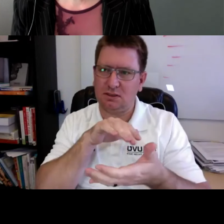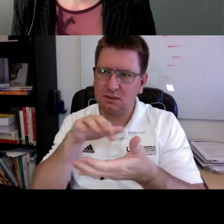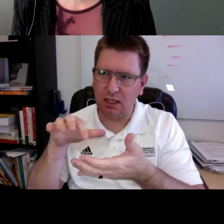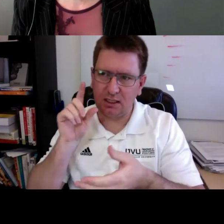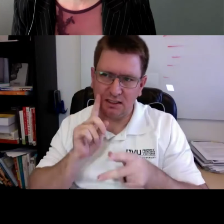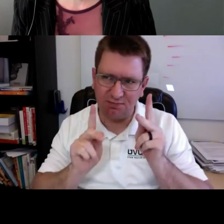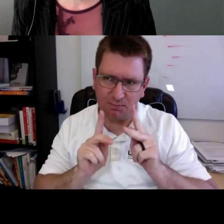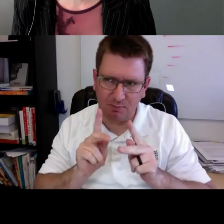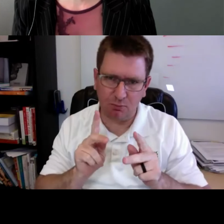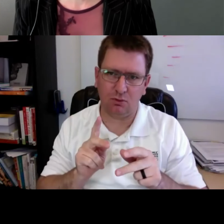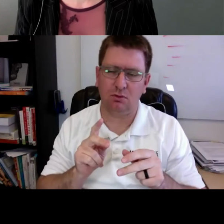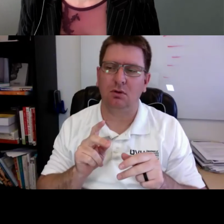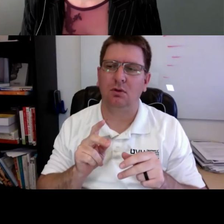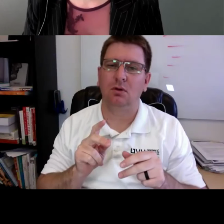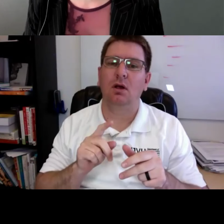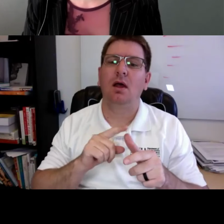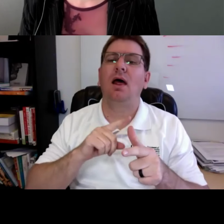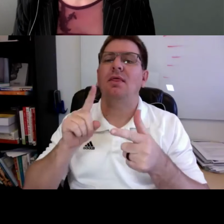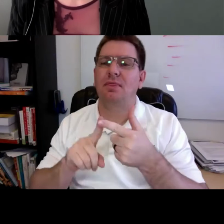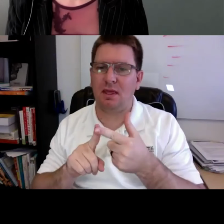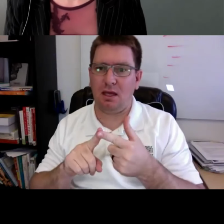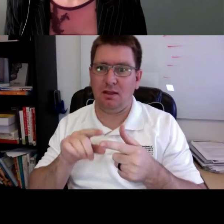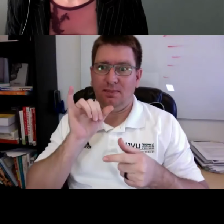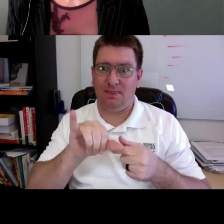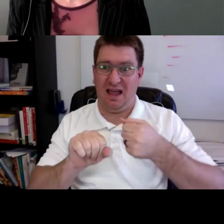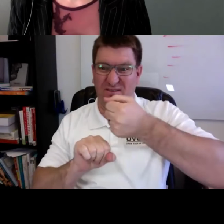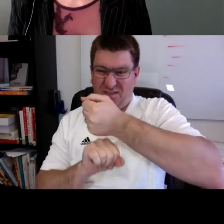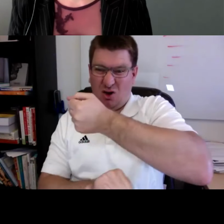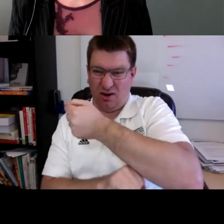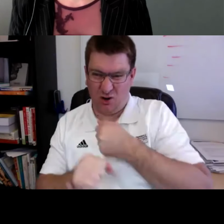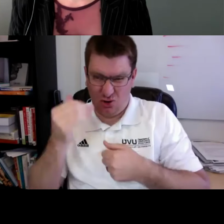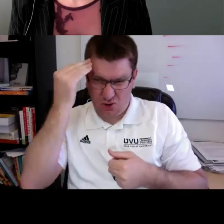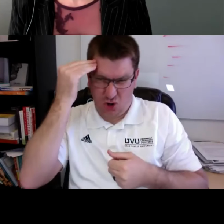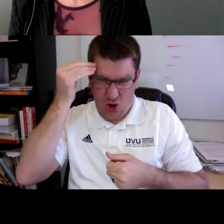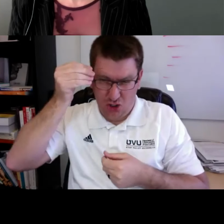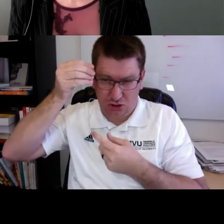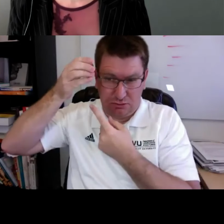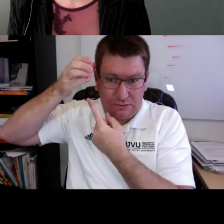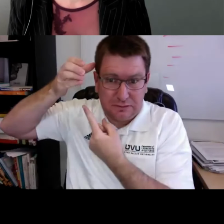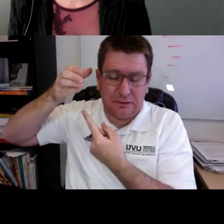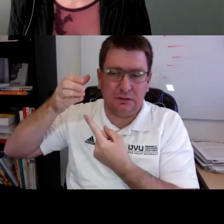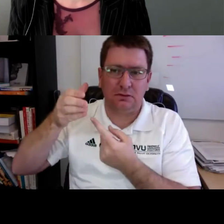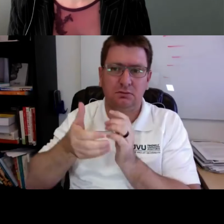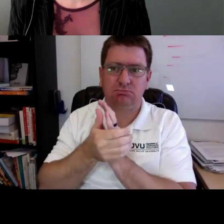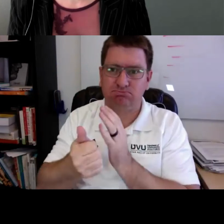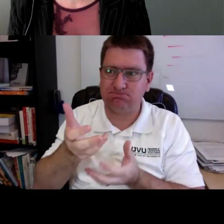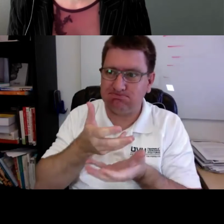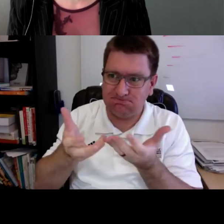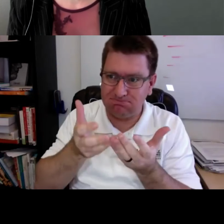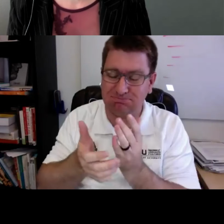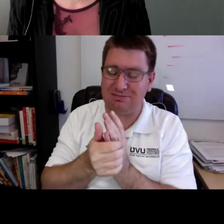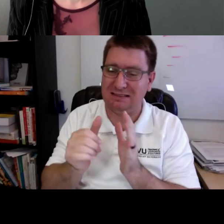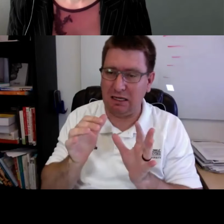So the foundation is we're studying deaf people. And then with that foundation, that